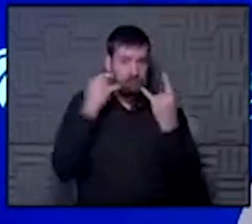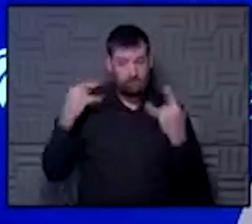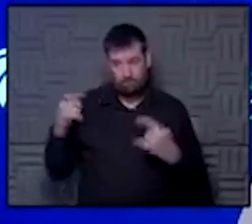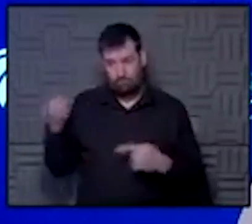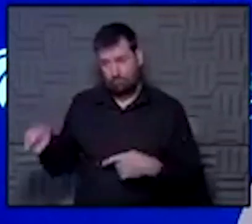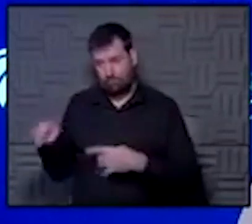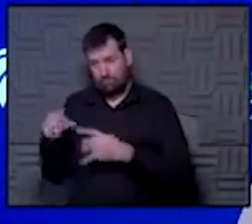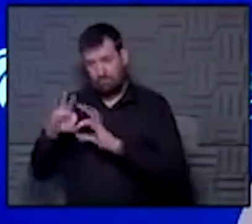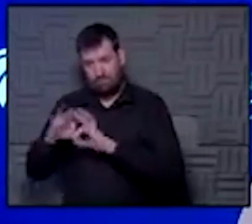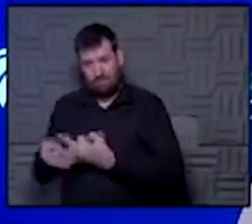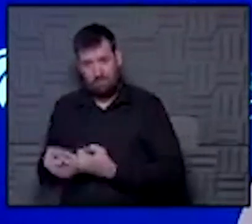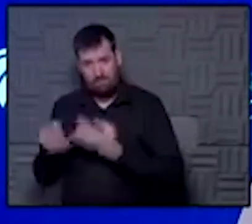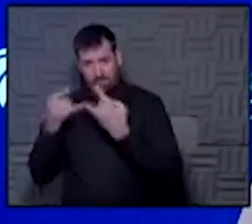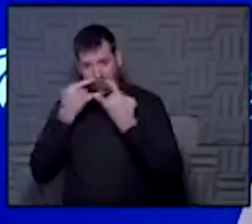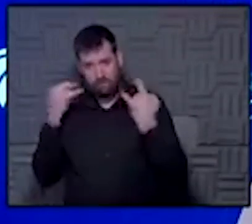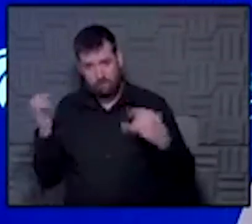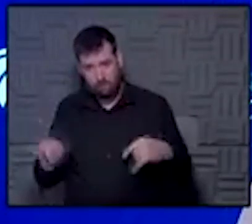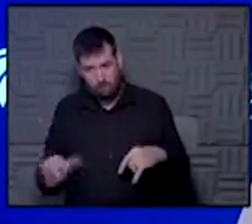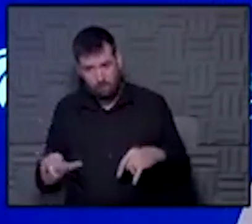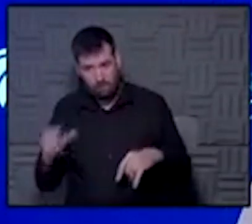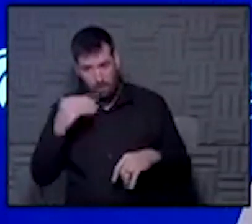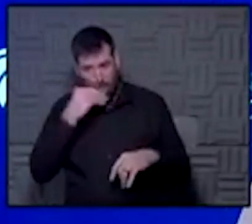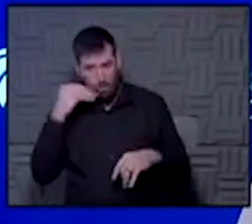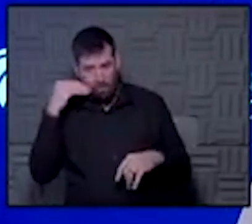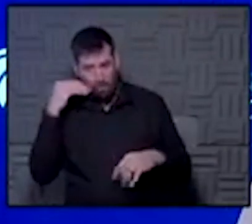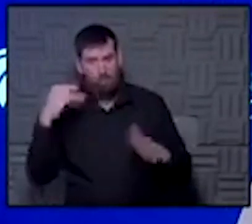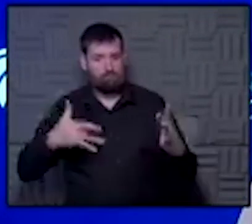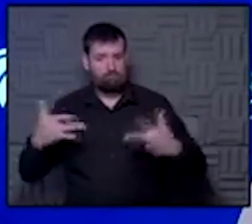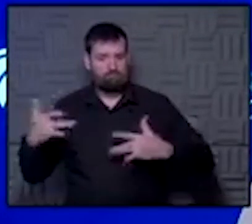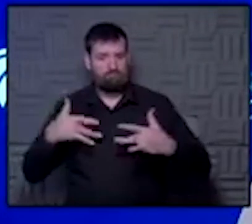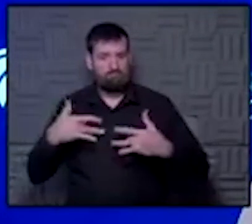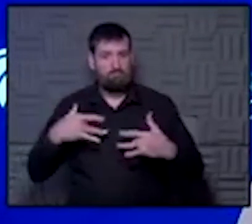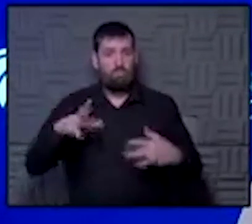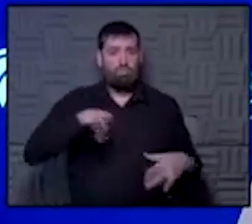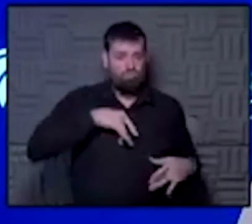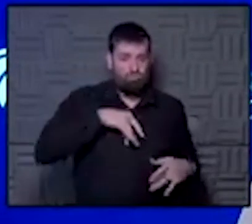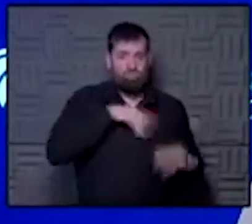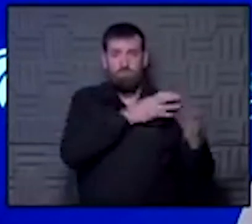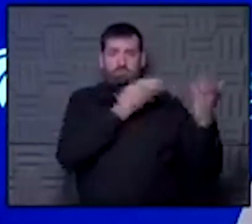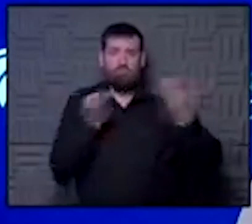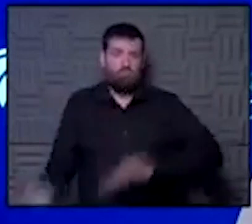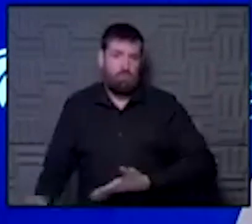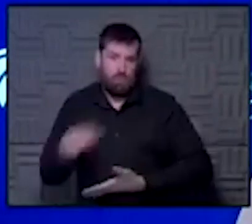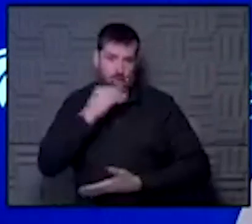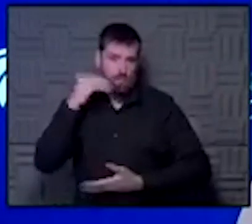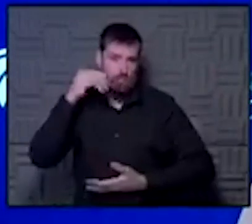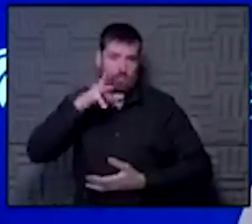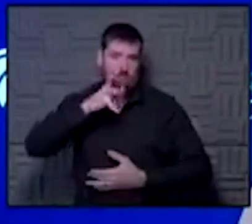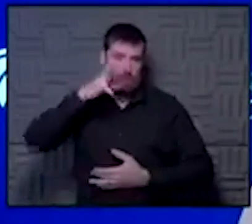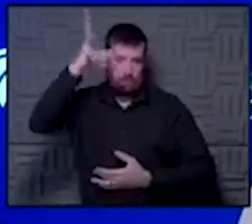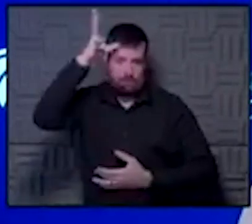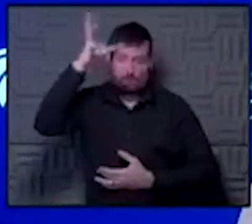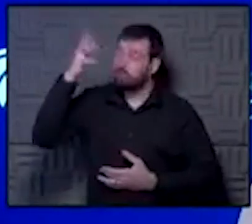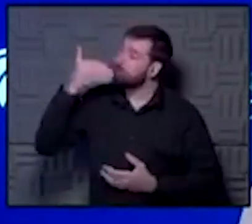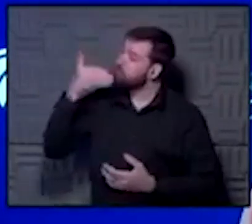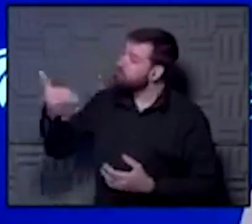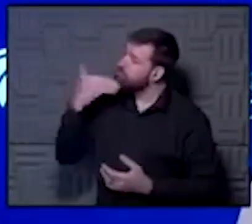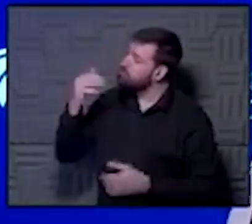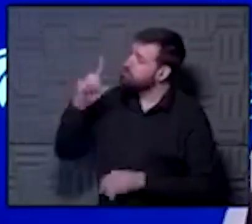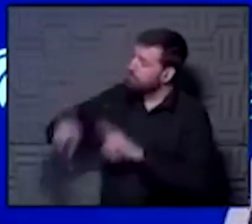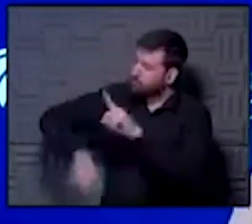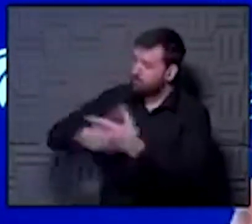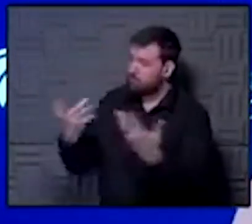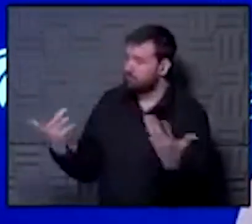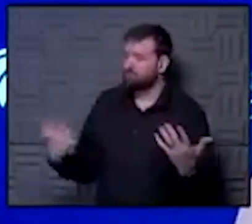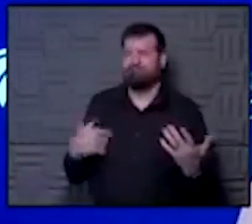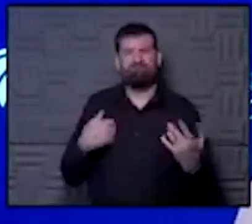family start wearing our masks at home? I'm concerned about bringing the virus home to my parents. Oh, that's a great question, and one we've had to wrestle with